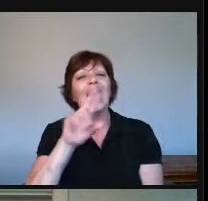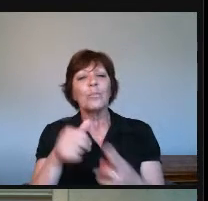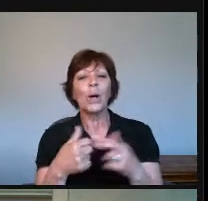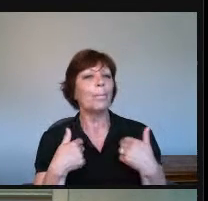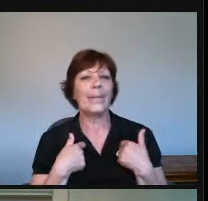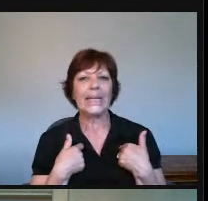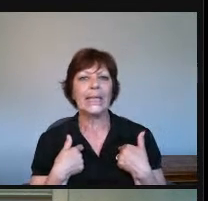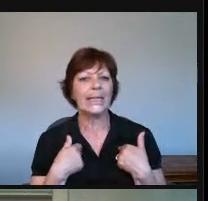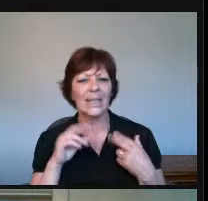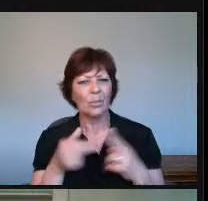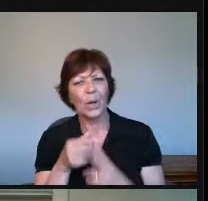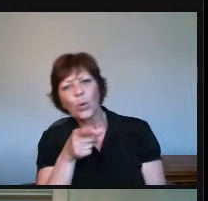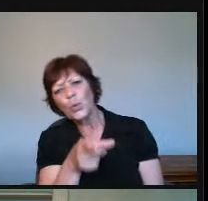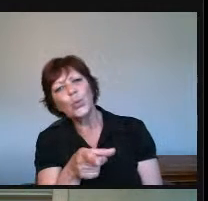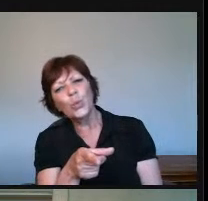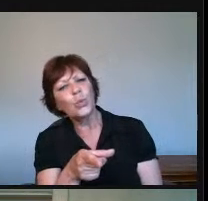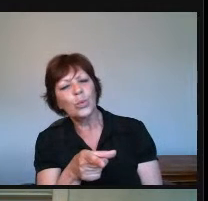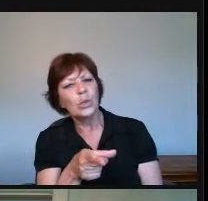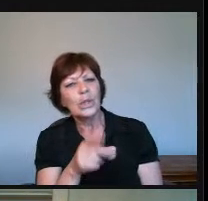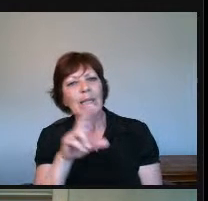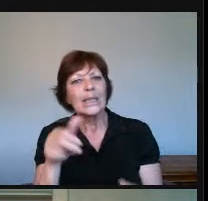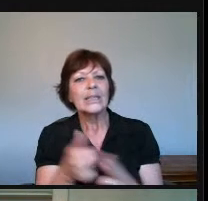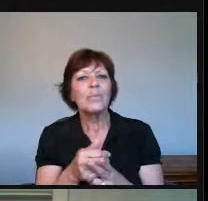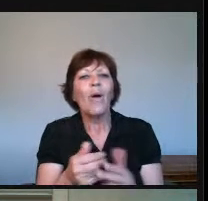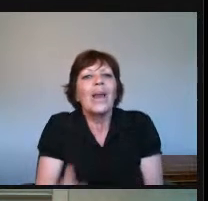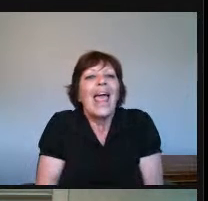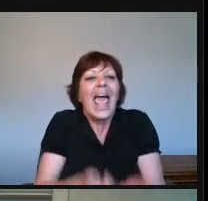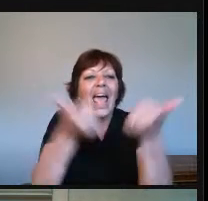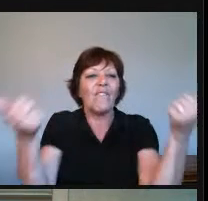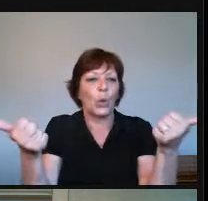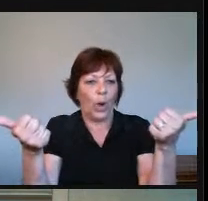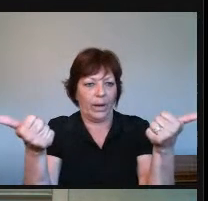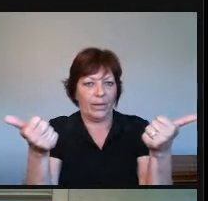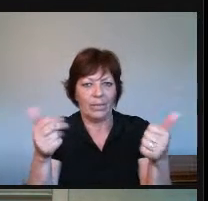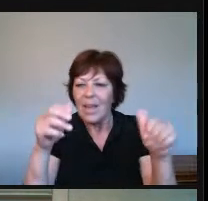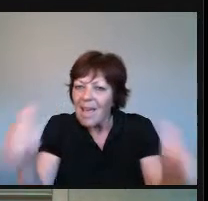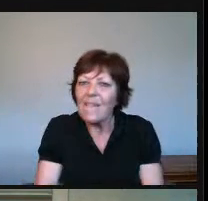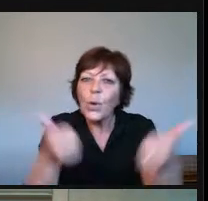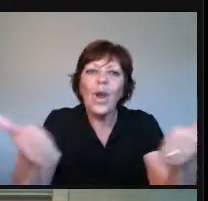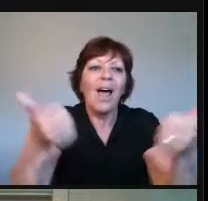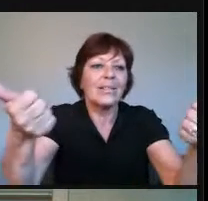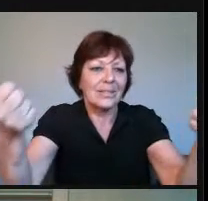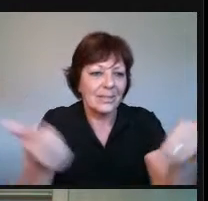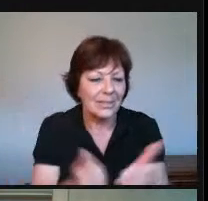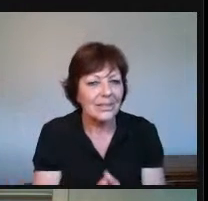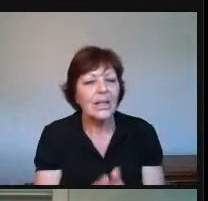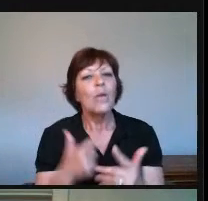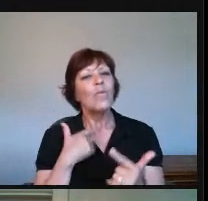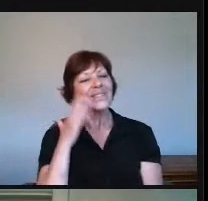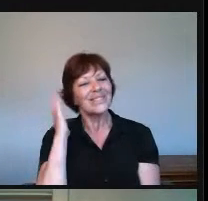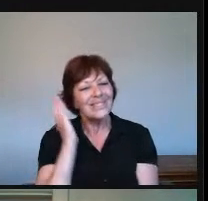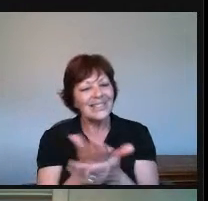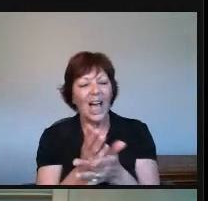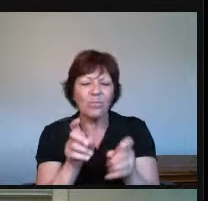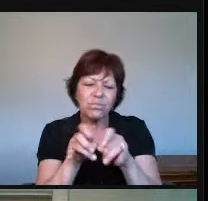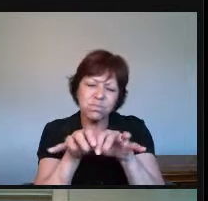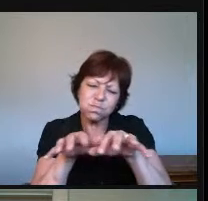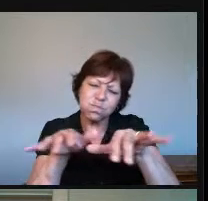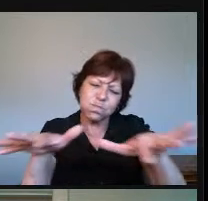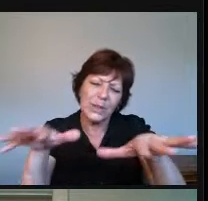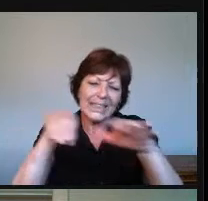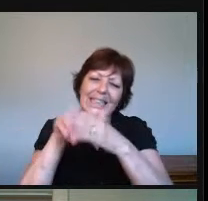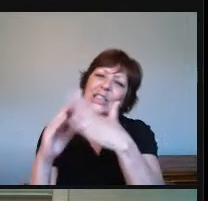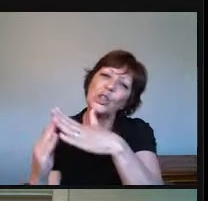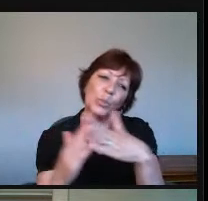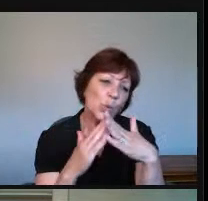It's just not about you. It's about everybody else. So we want to stop the spread of this virus in the